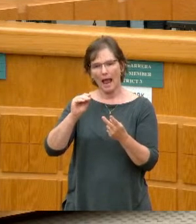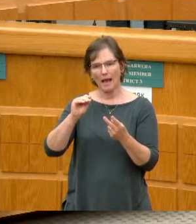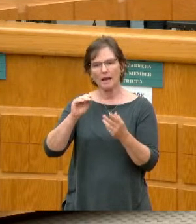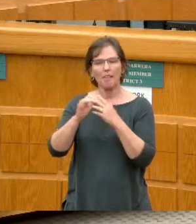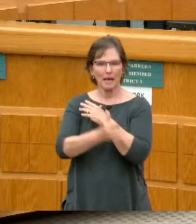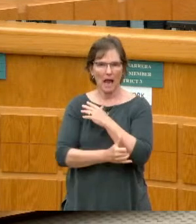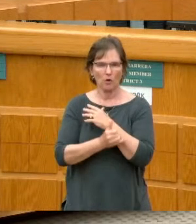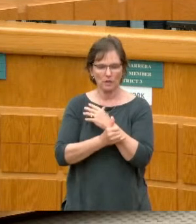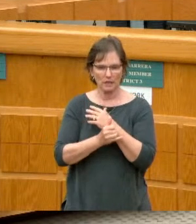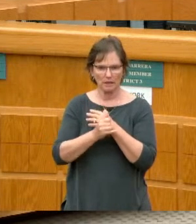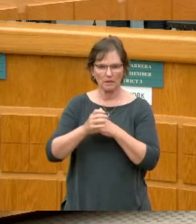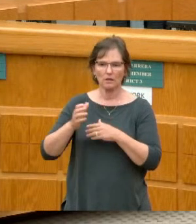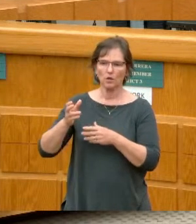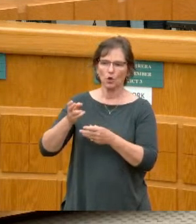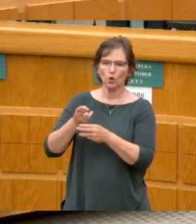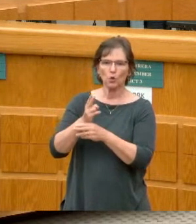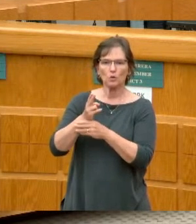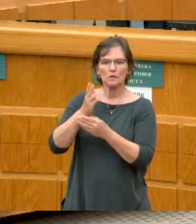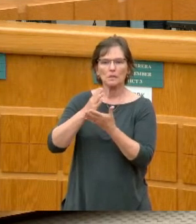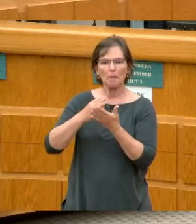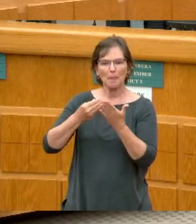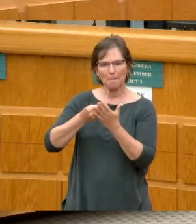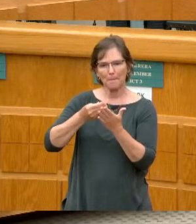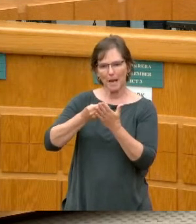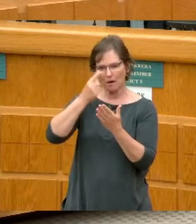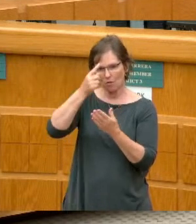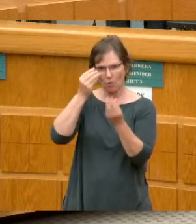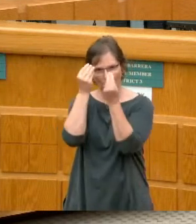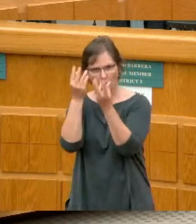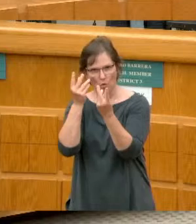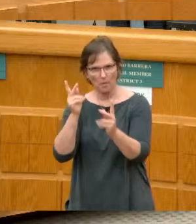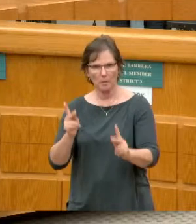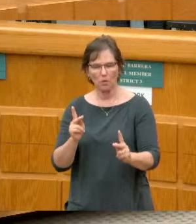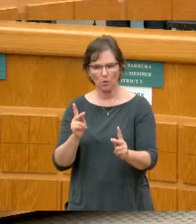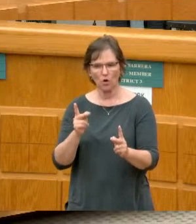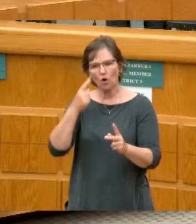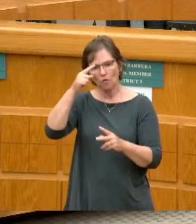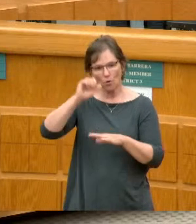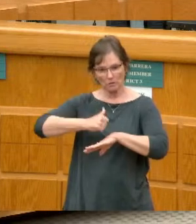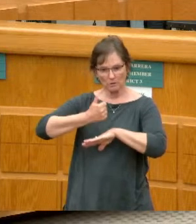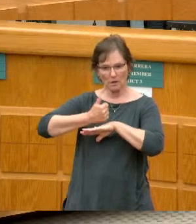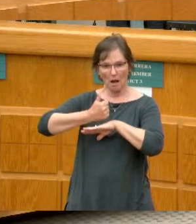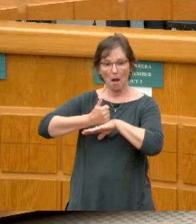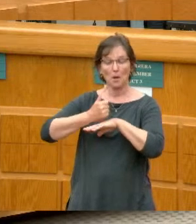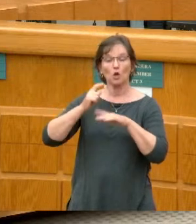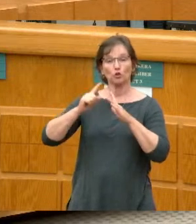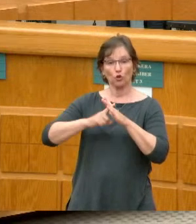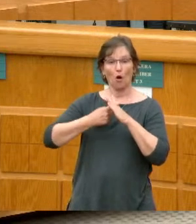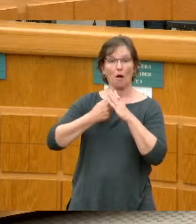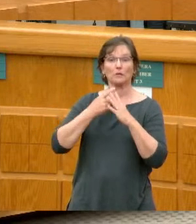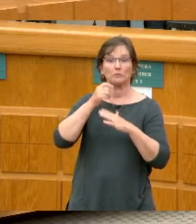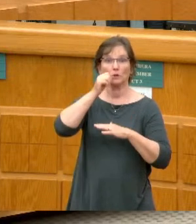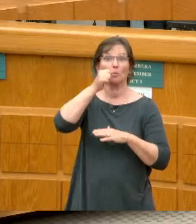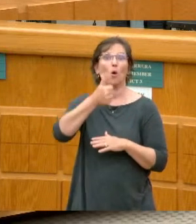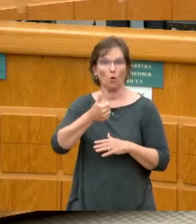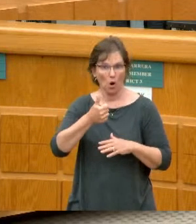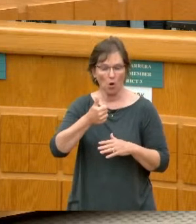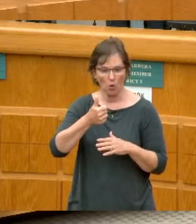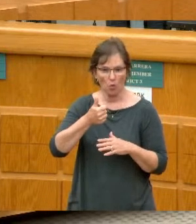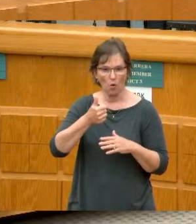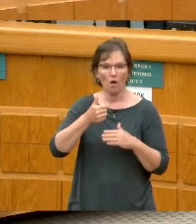a preview, the sneak preview of our new public health messaging campaign. This is established by the city and the